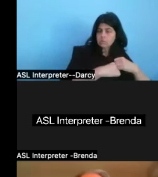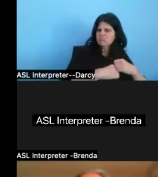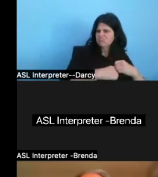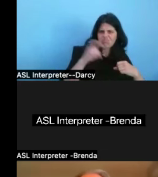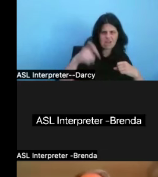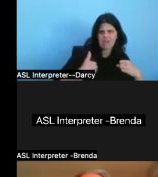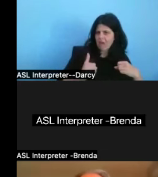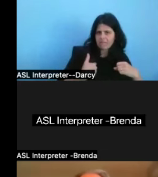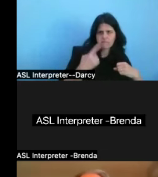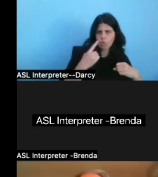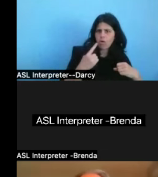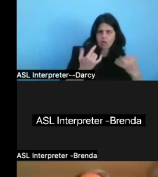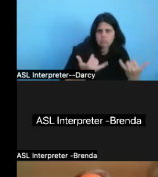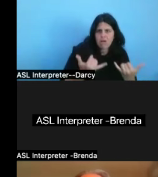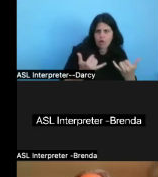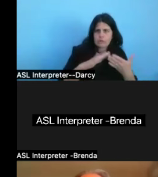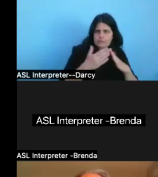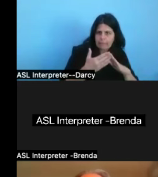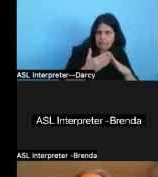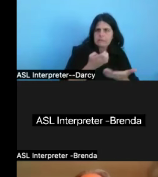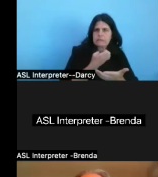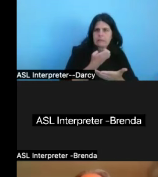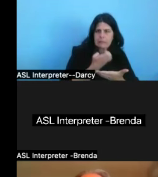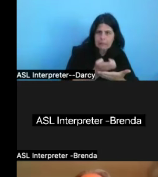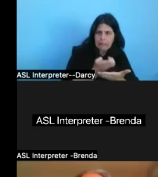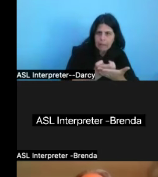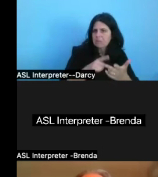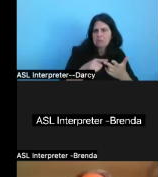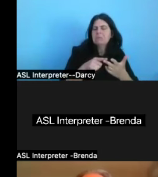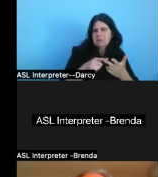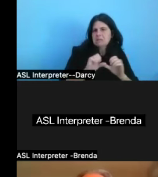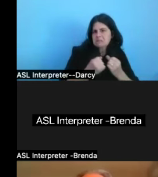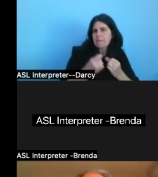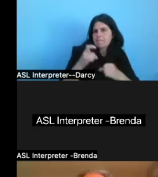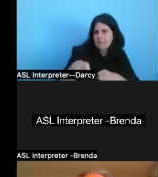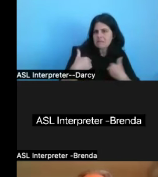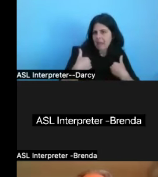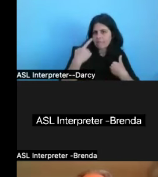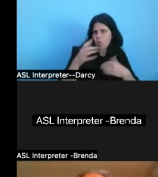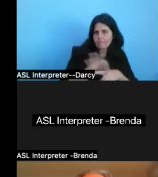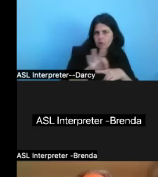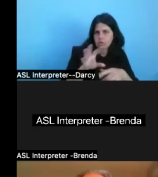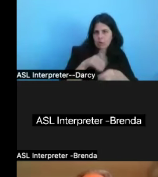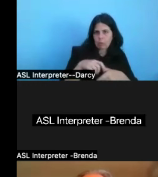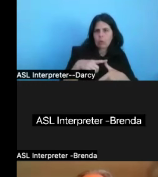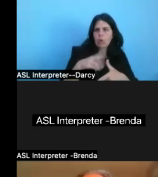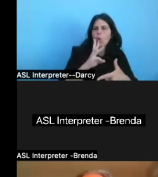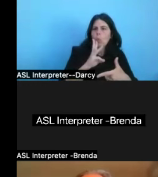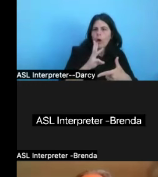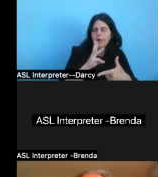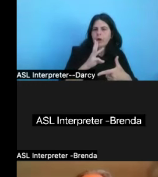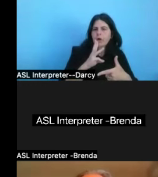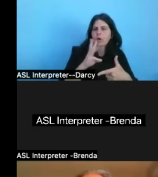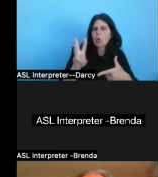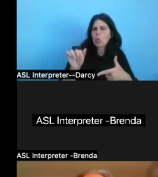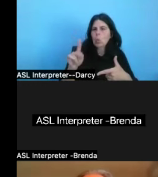cities, the economy, and society to function. They include water, wastewater, stormwater,